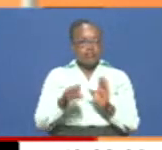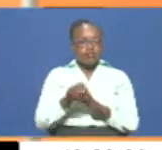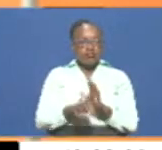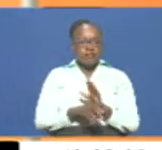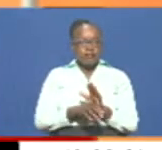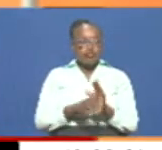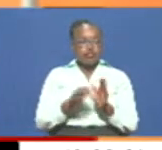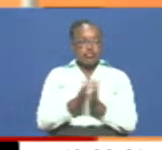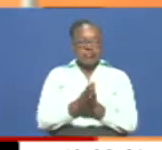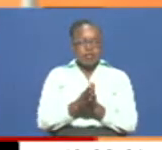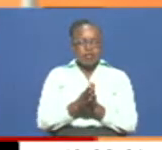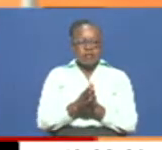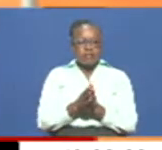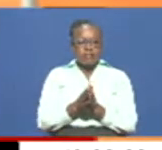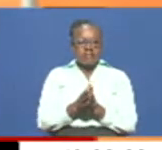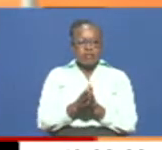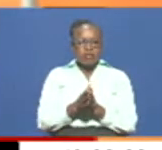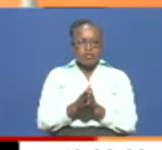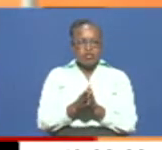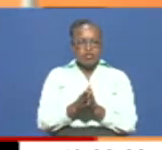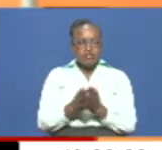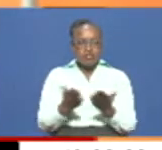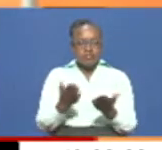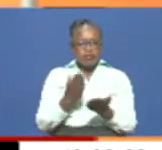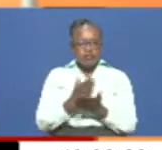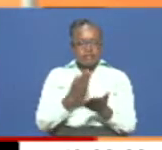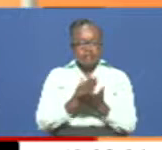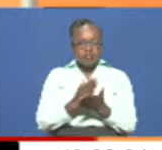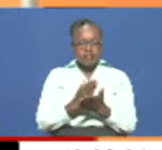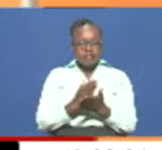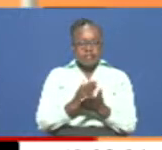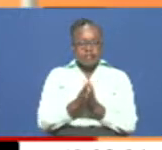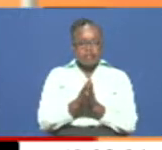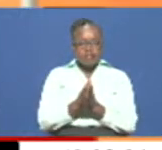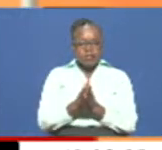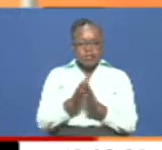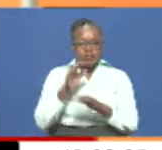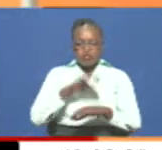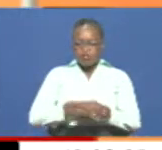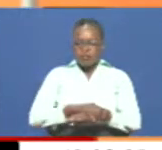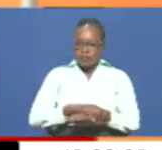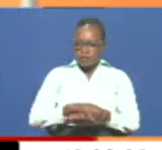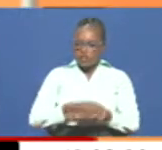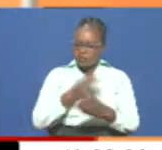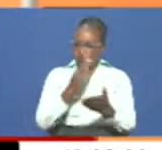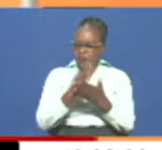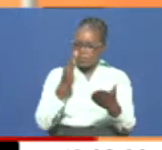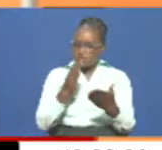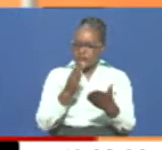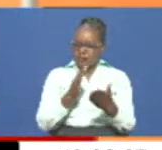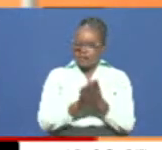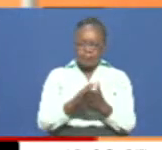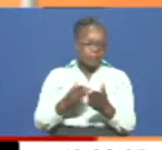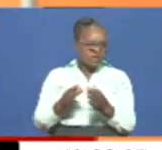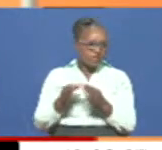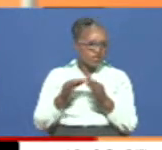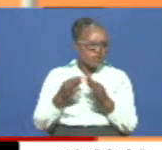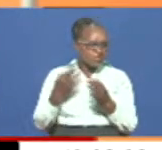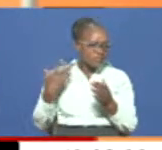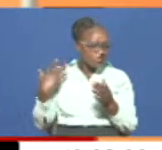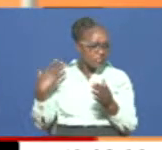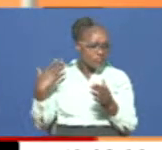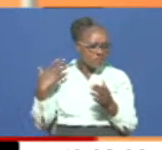that. Even really, we were this close to getting a ban, if you do remember. And we've come a long way to a point